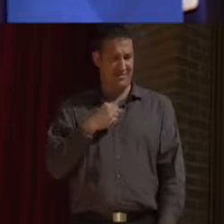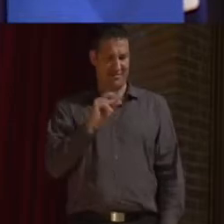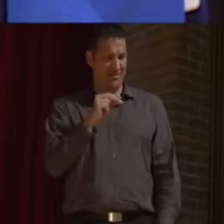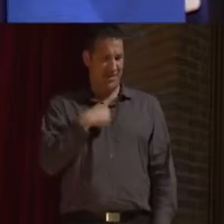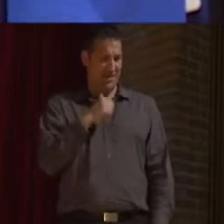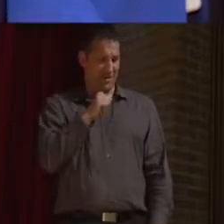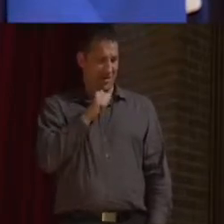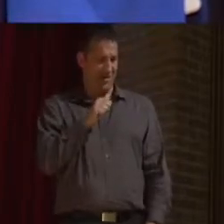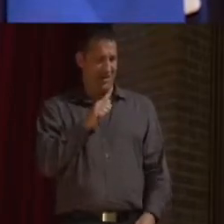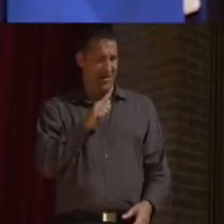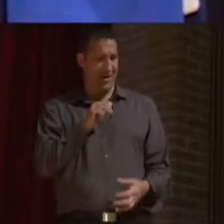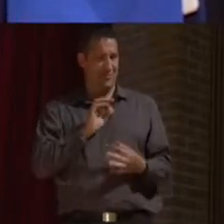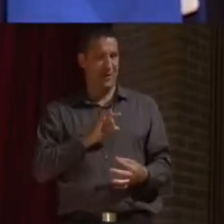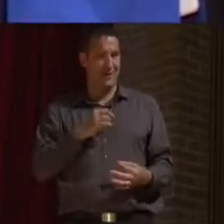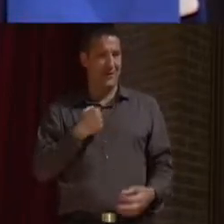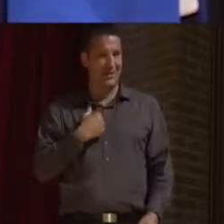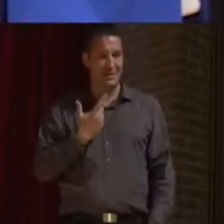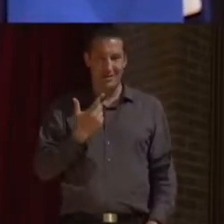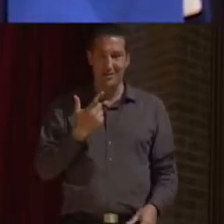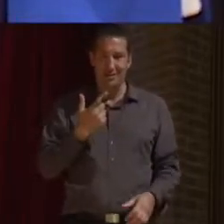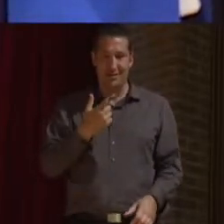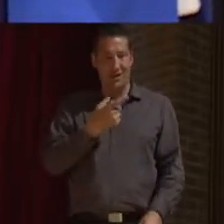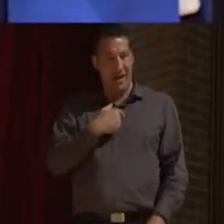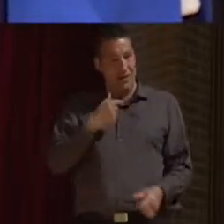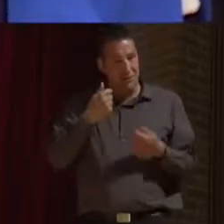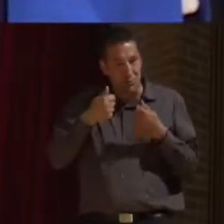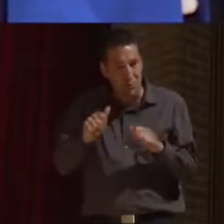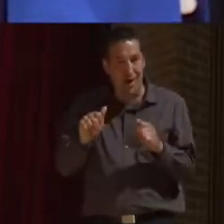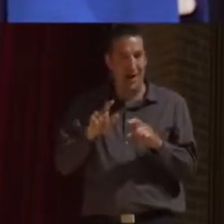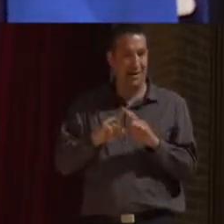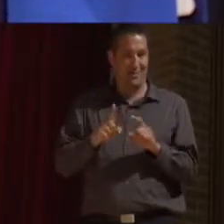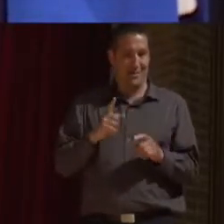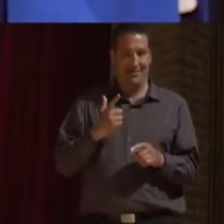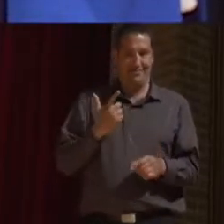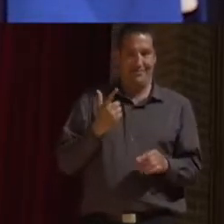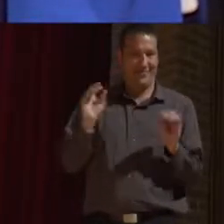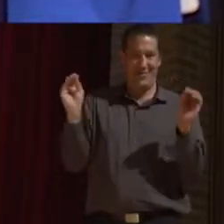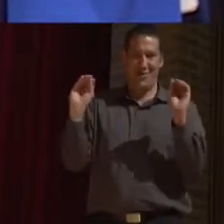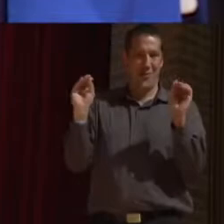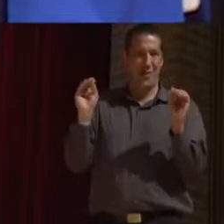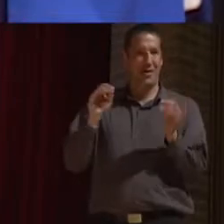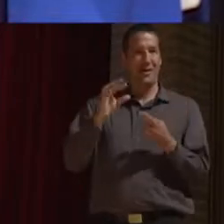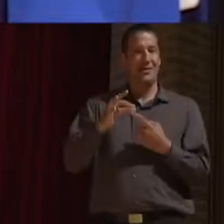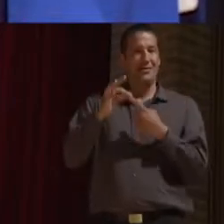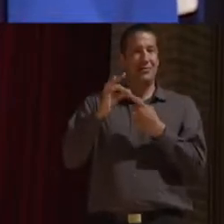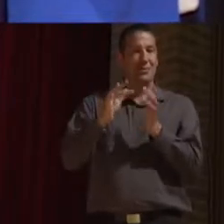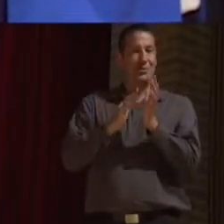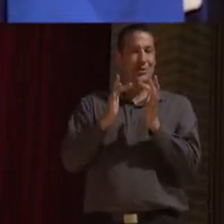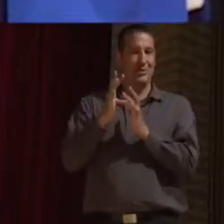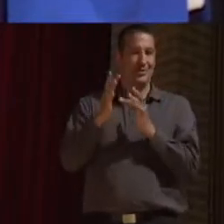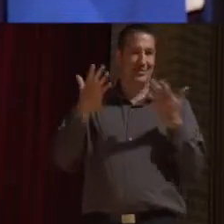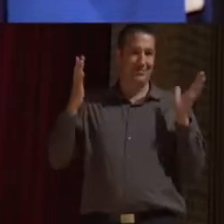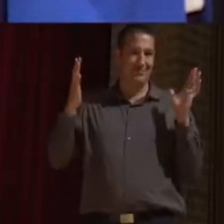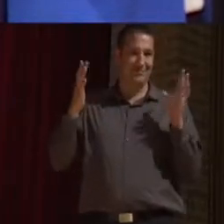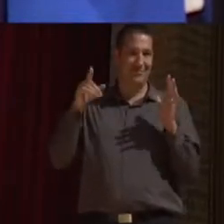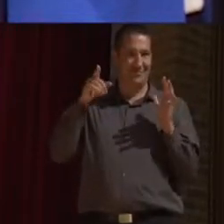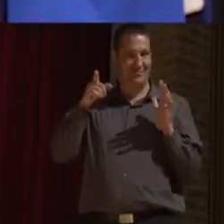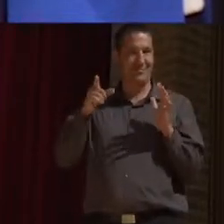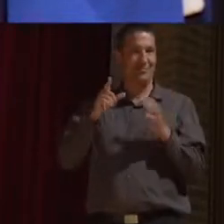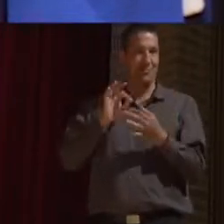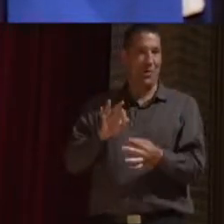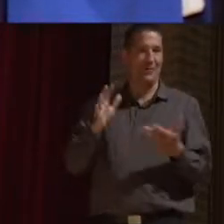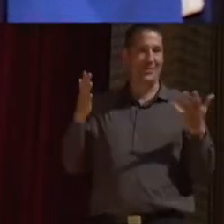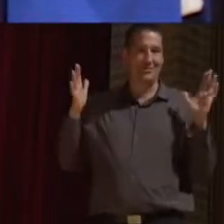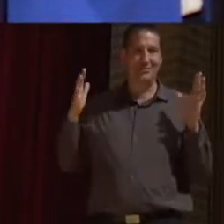perfect. And everybody that he's ever asked says, I'm trying to be perfect. Nobody's perfect besides Jesus. Nobody's perfect. And I've learned that a